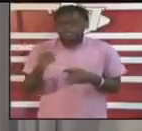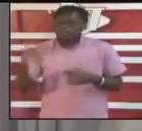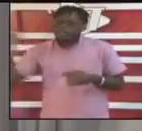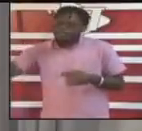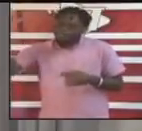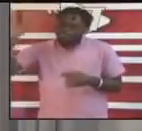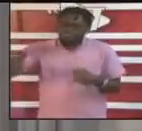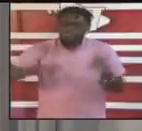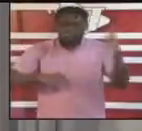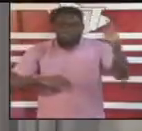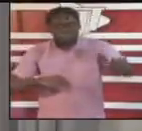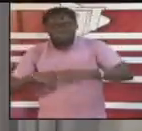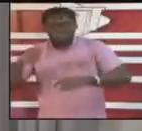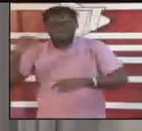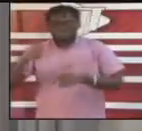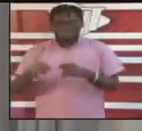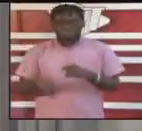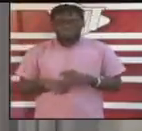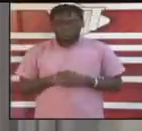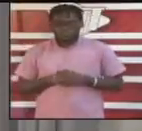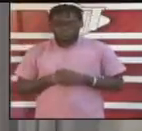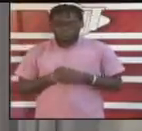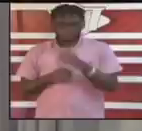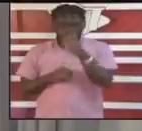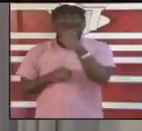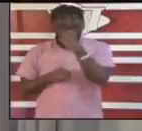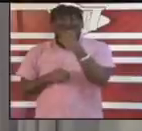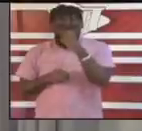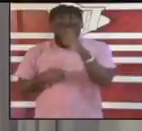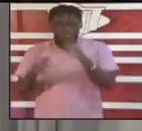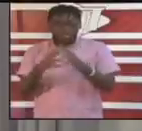3 tested positive. So that tells